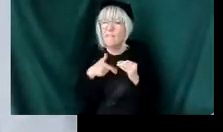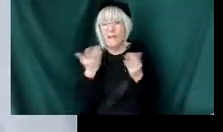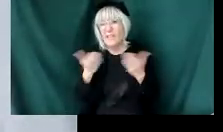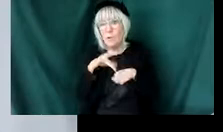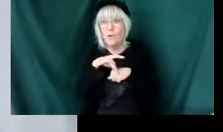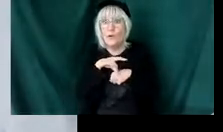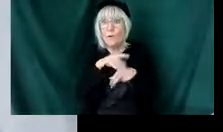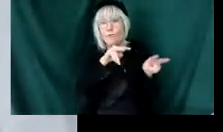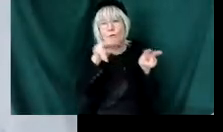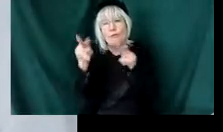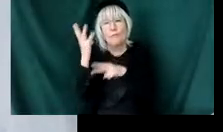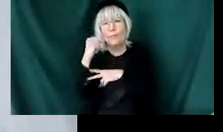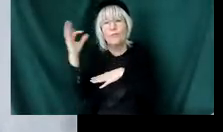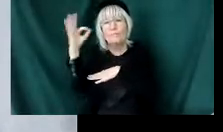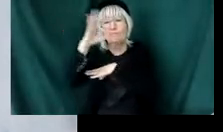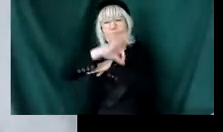planet Earth.